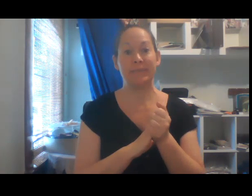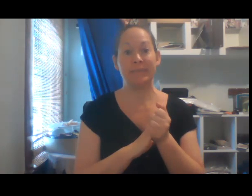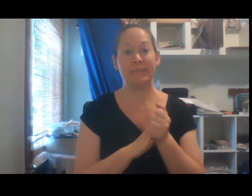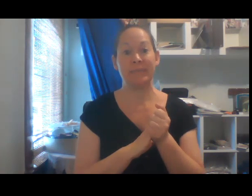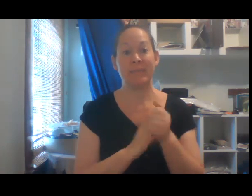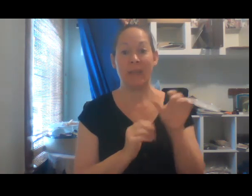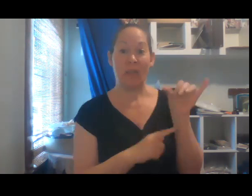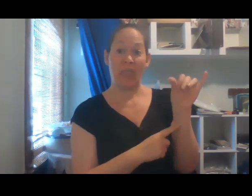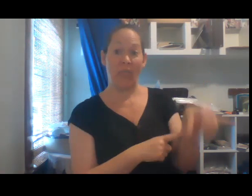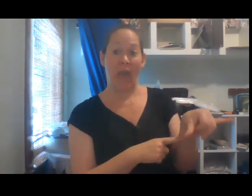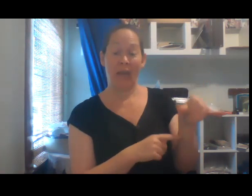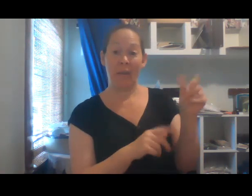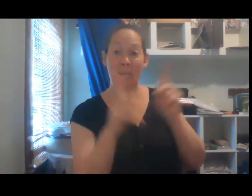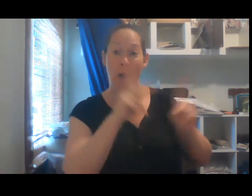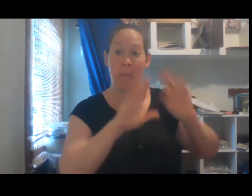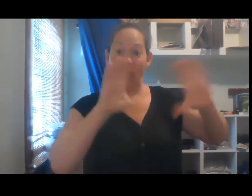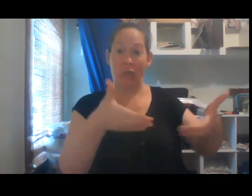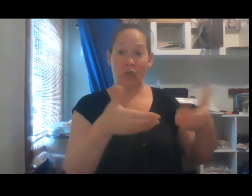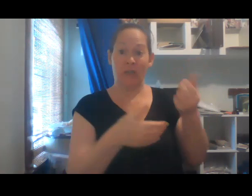this population